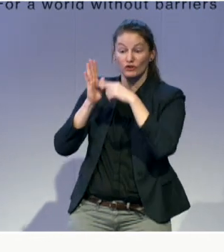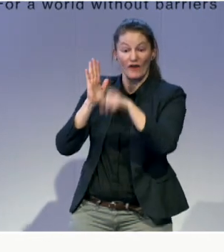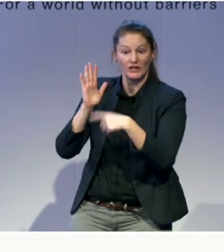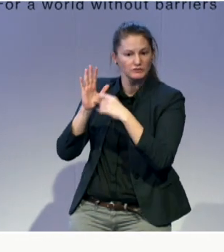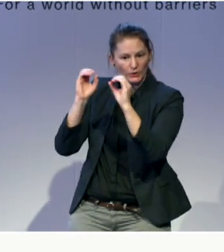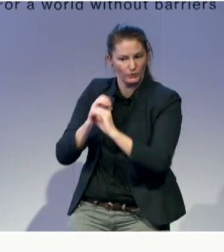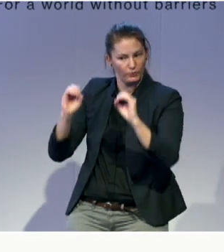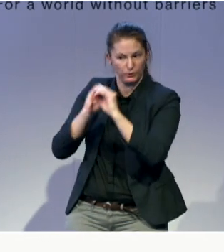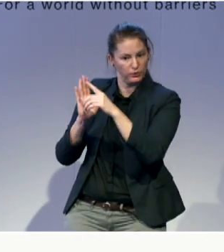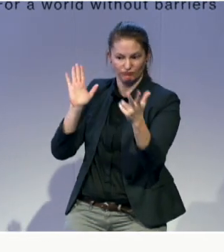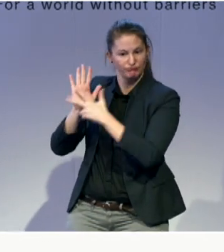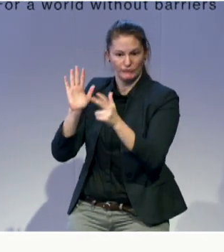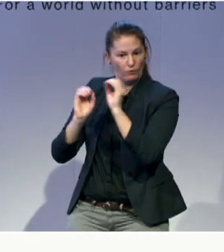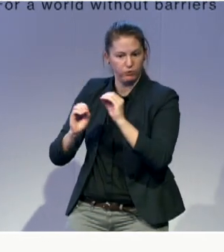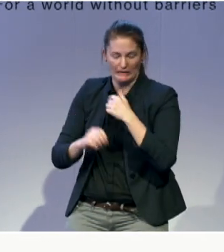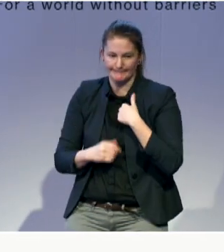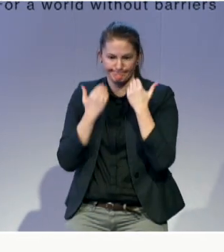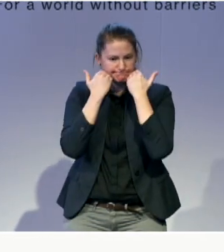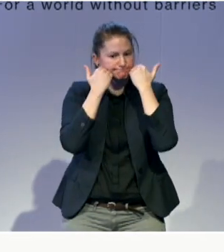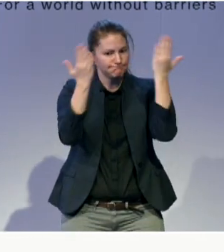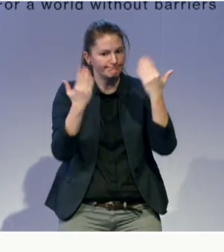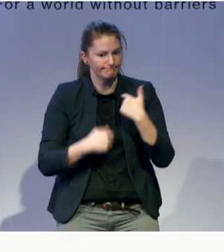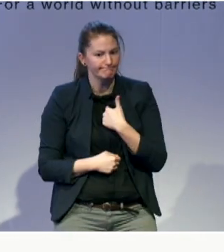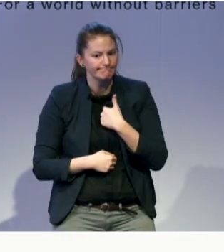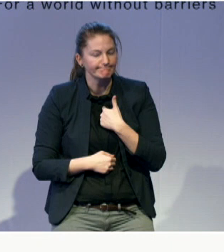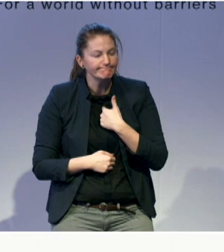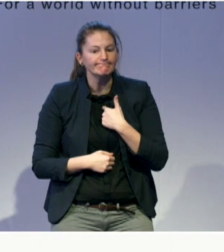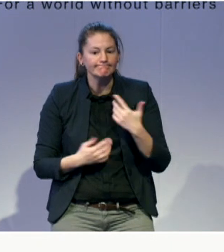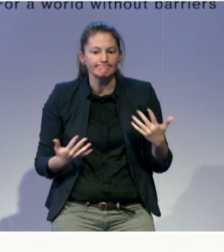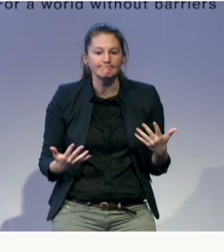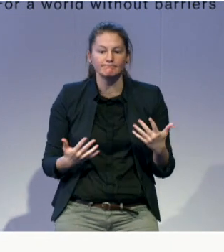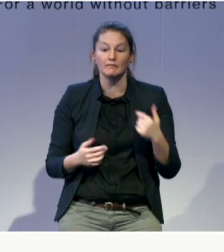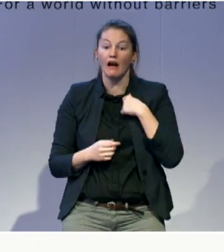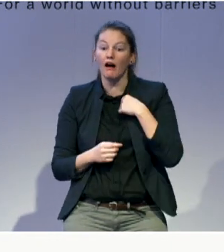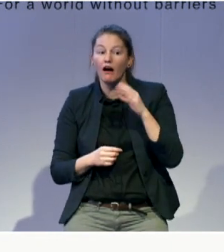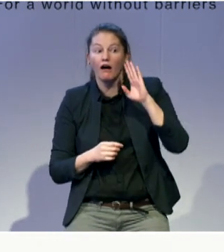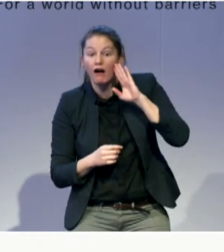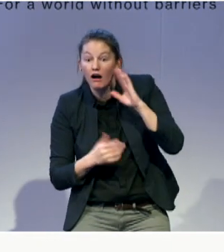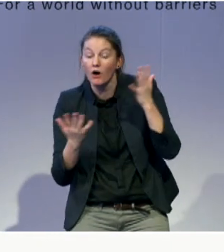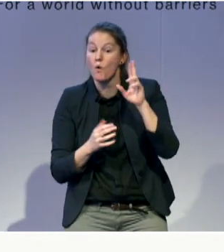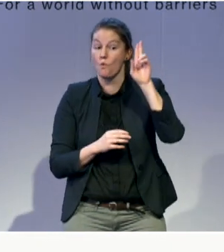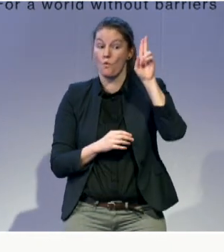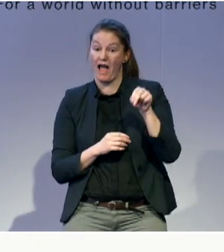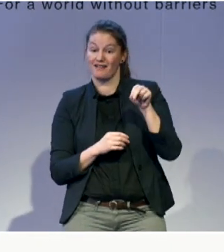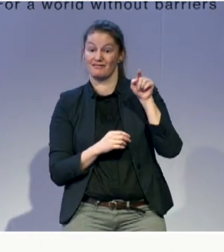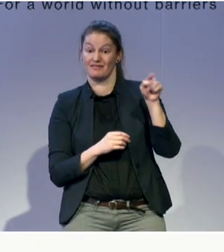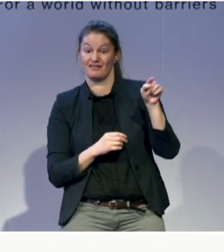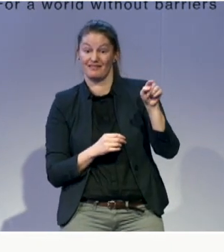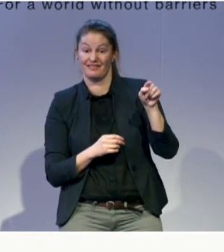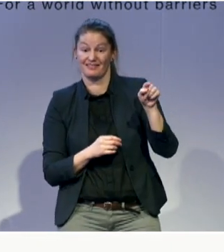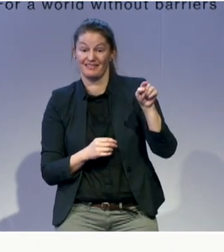But then I learned something about the United Nations. The United Nations does not adhere to the